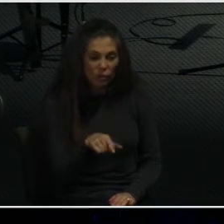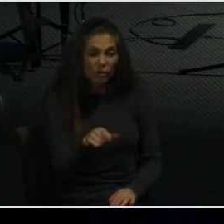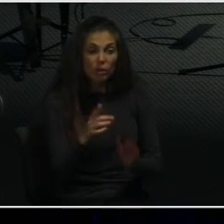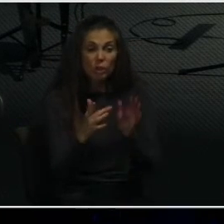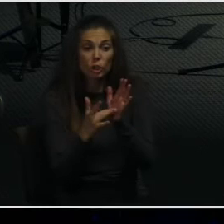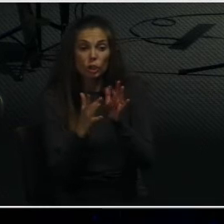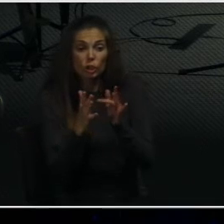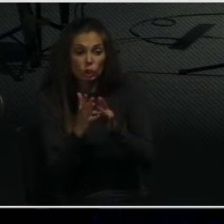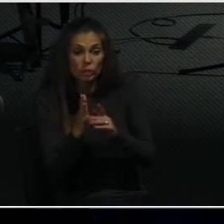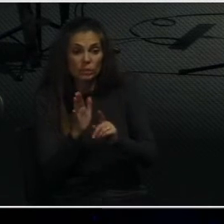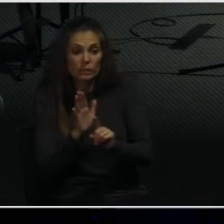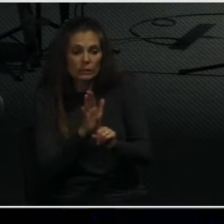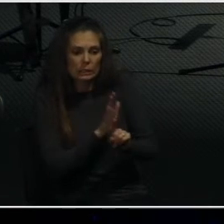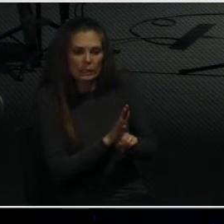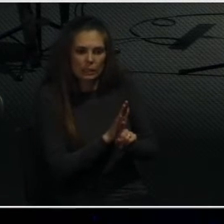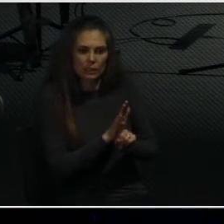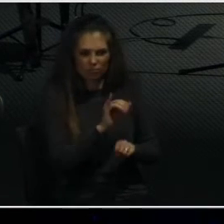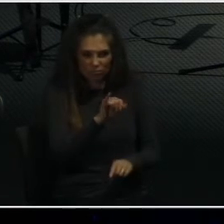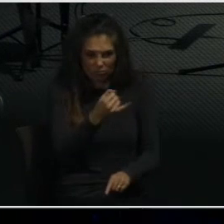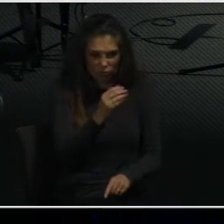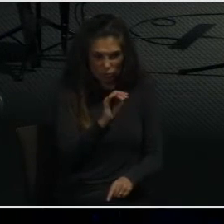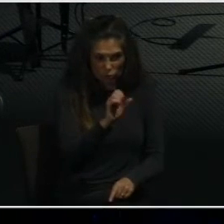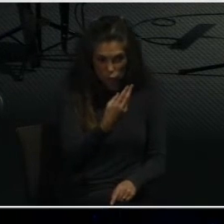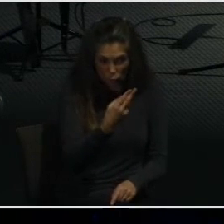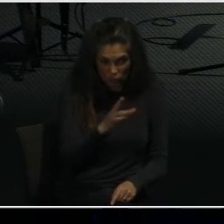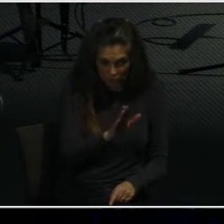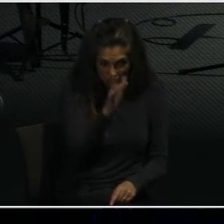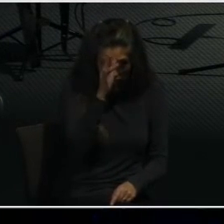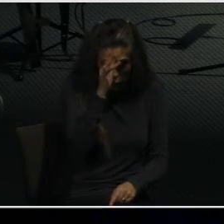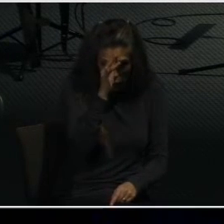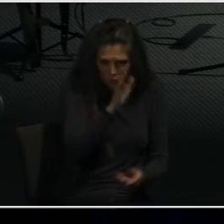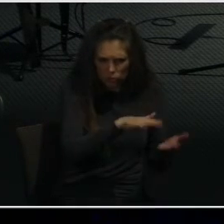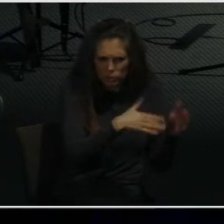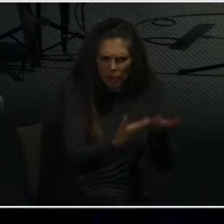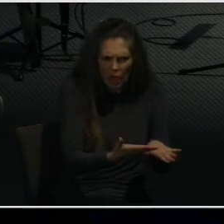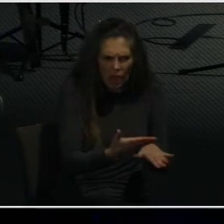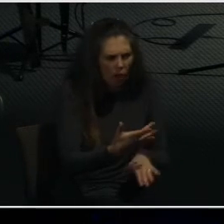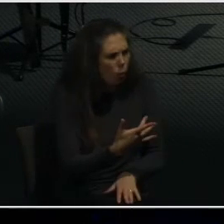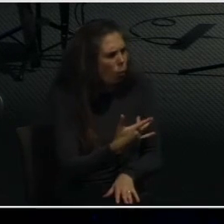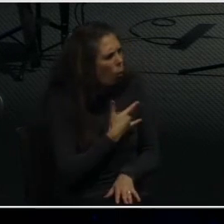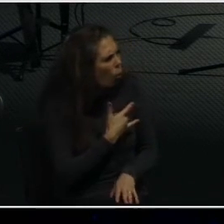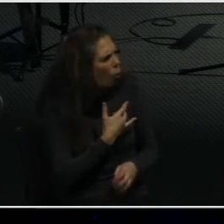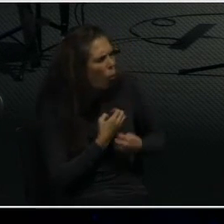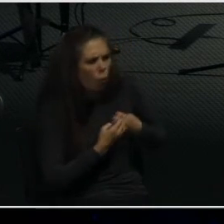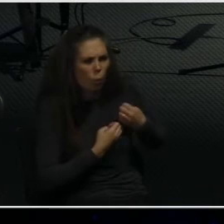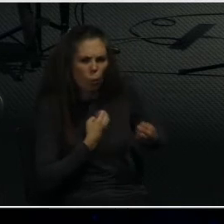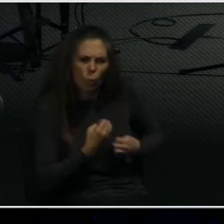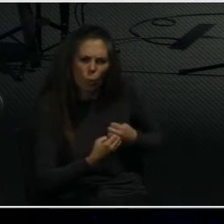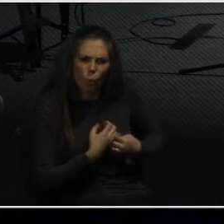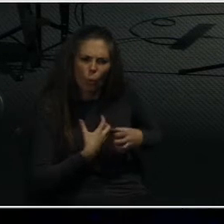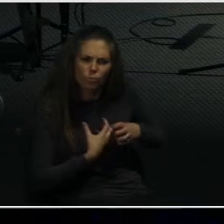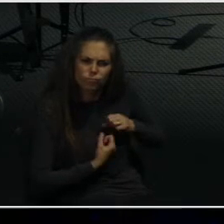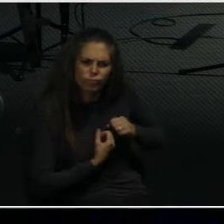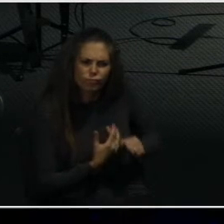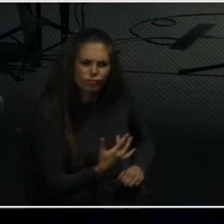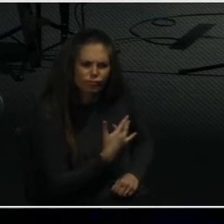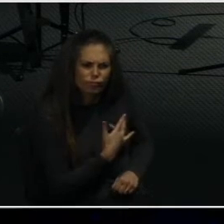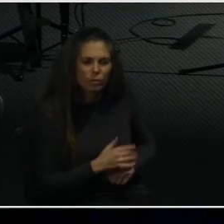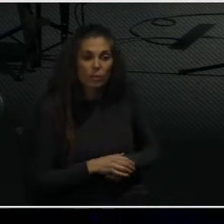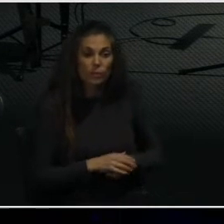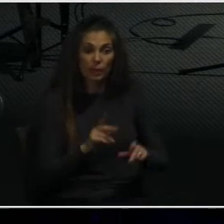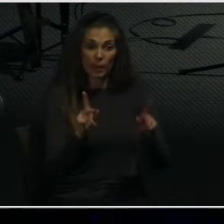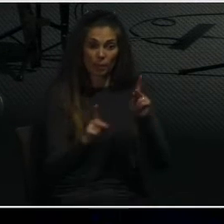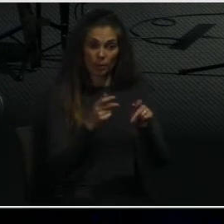in Jesus' life. Joseph did. He experienced being misunderstood by followers. He was